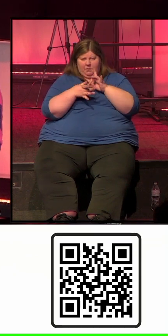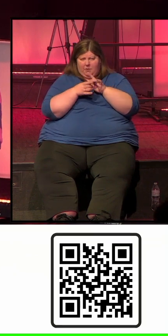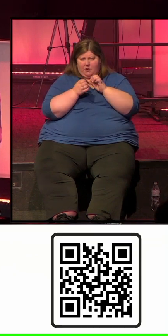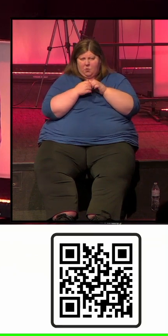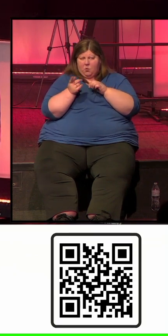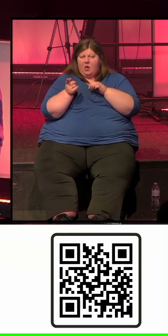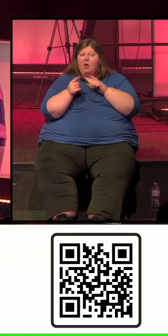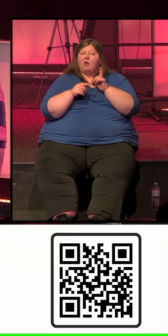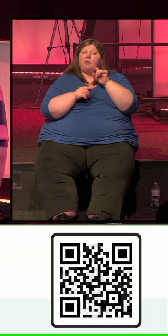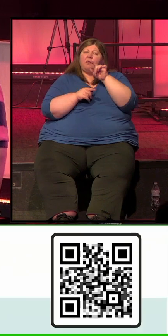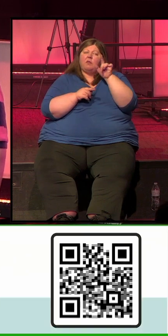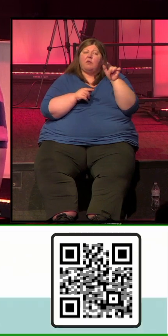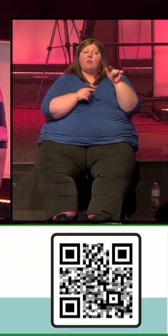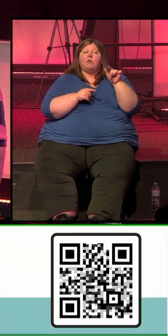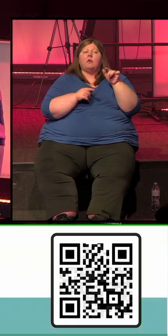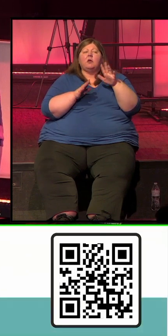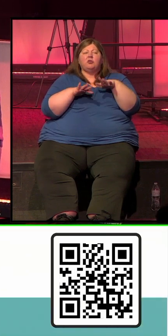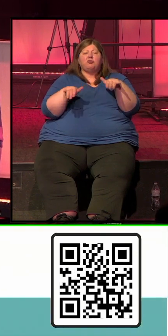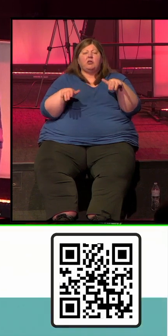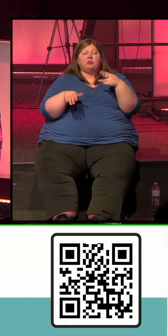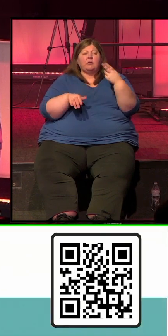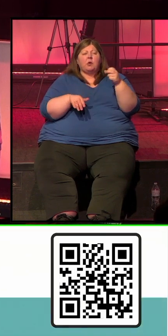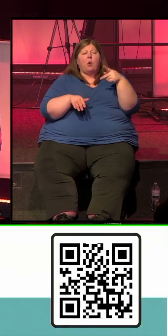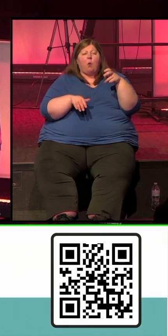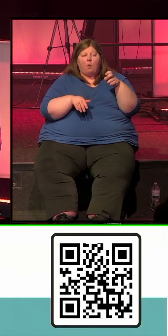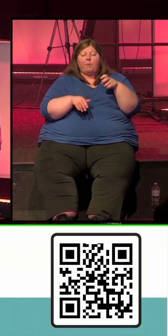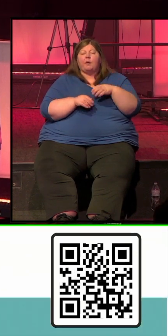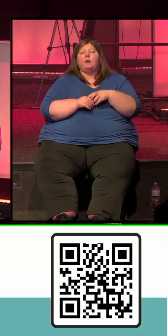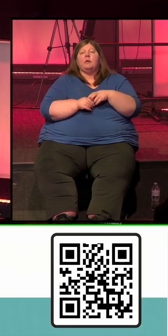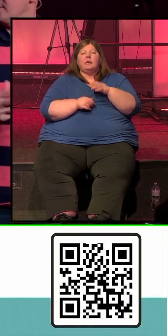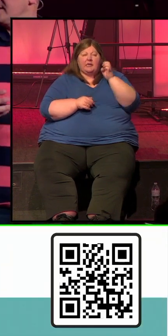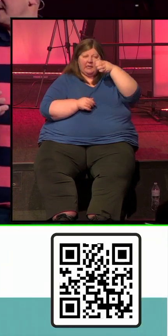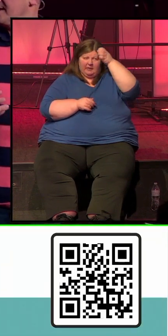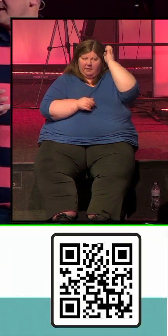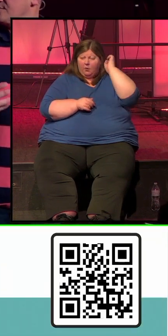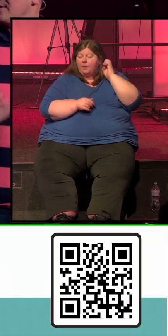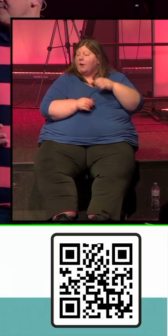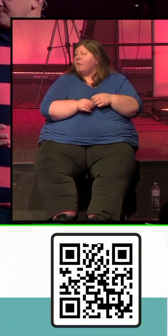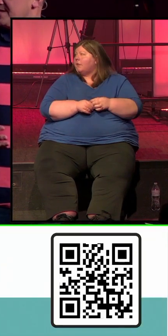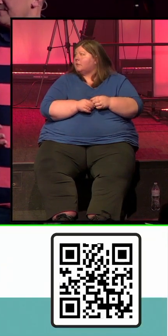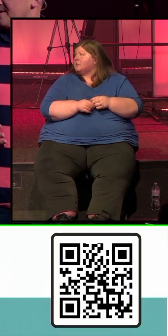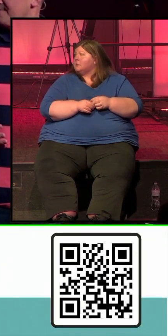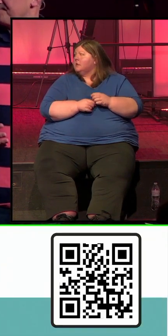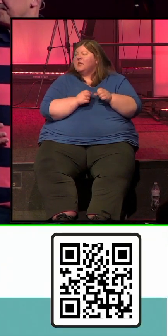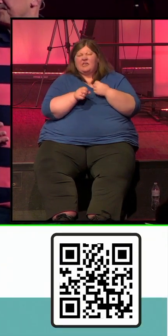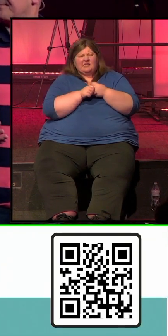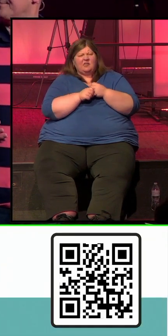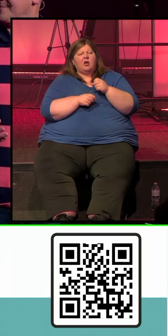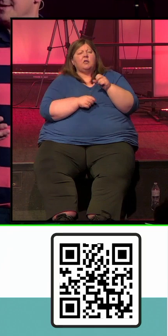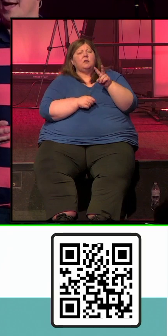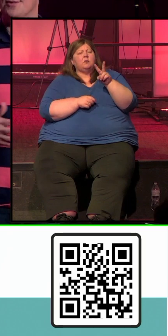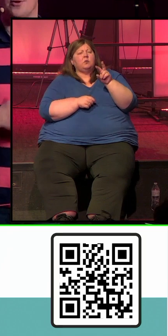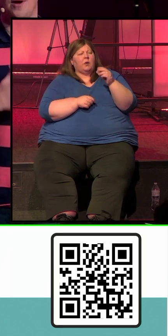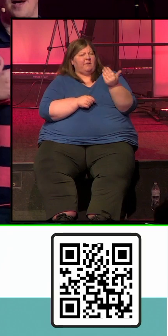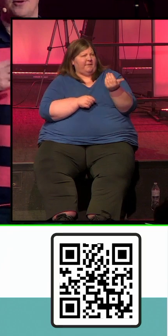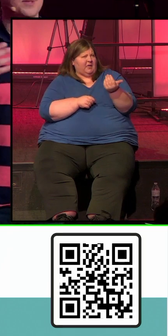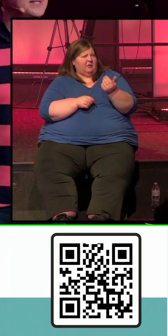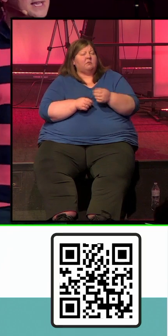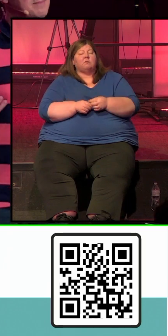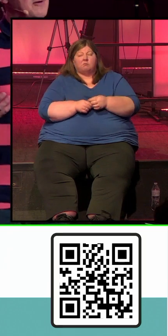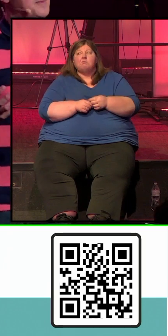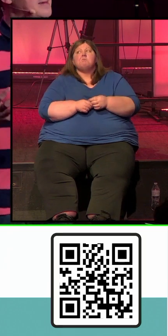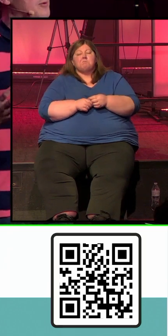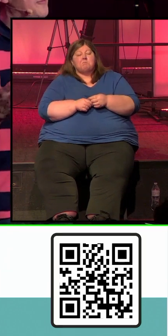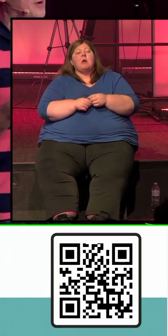across the world through Children's Hope Chest in Ukro, Ethiopia. And it started in 2015, right? Yeah, that's right. Yeah, so there